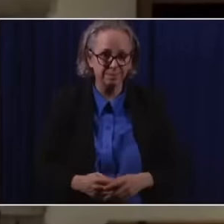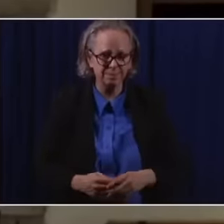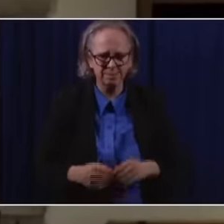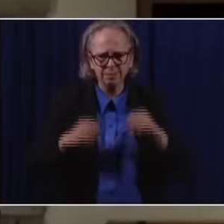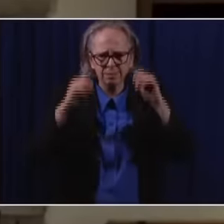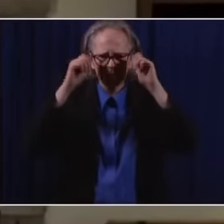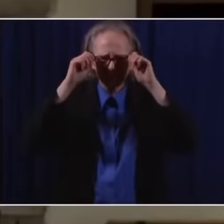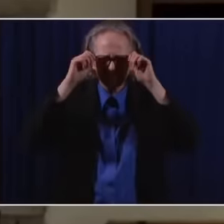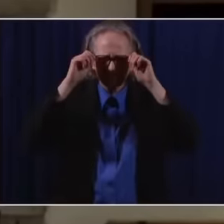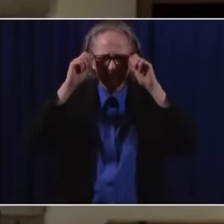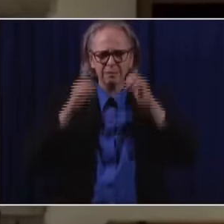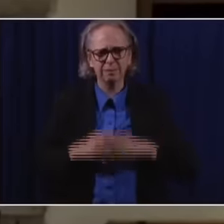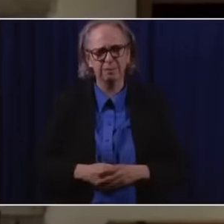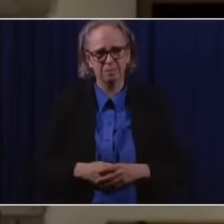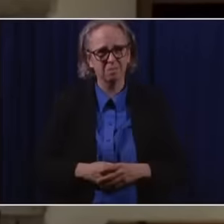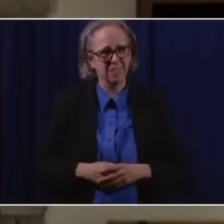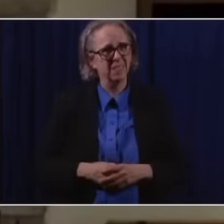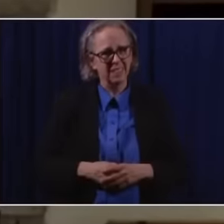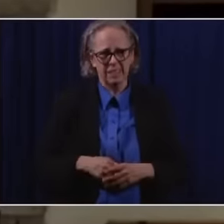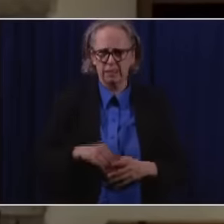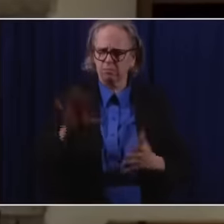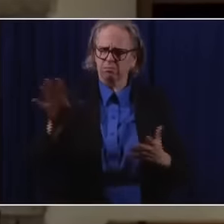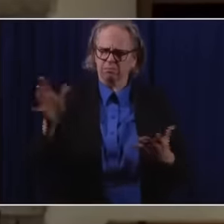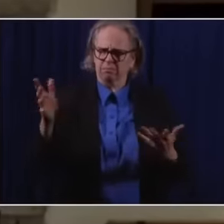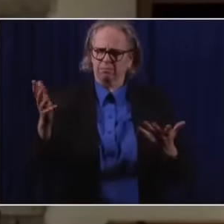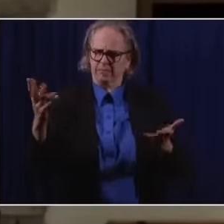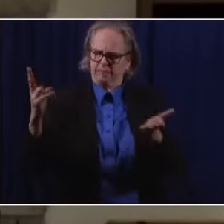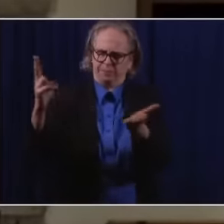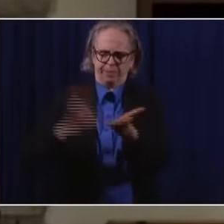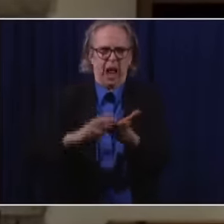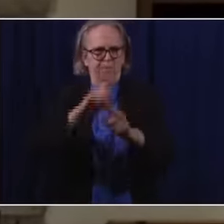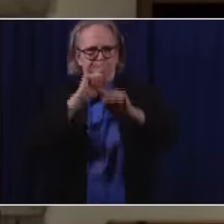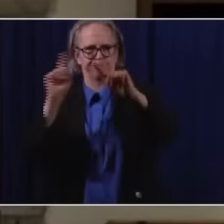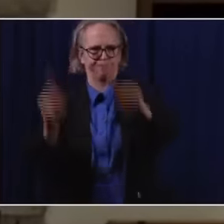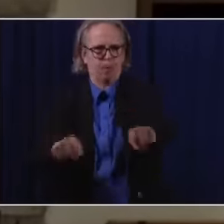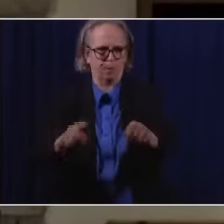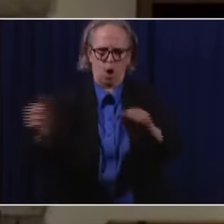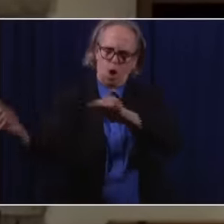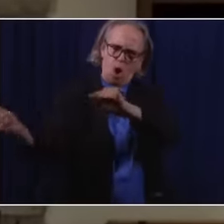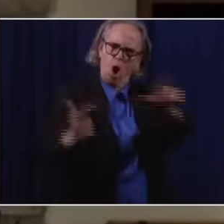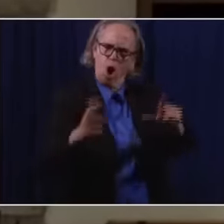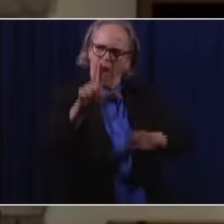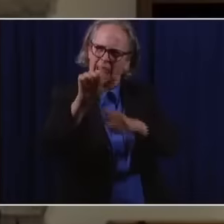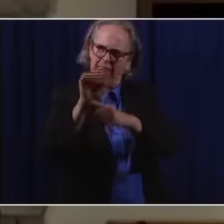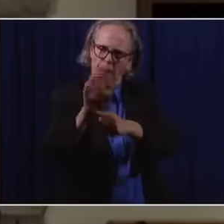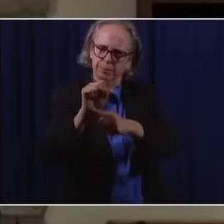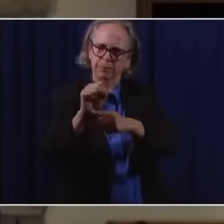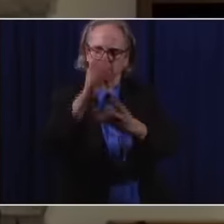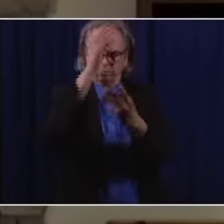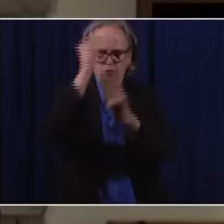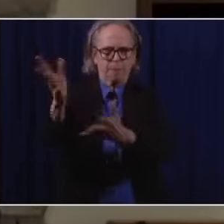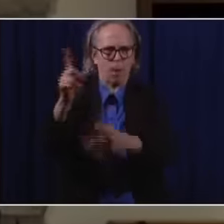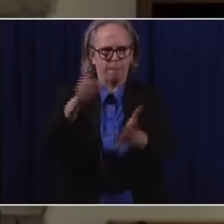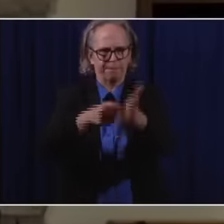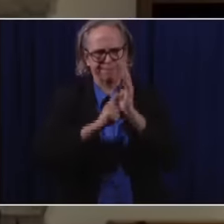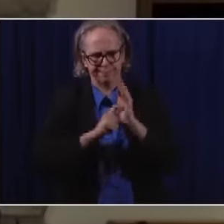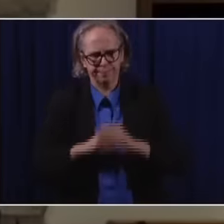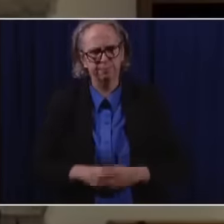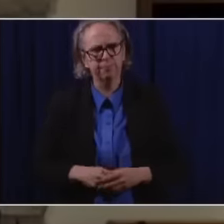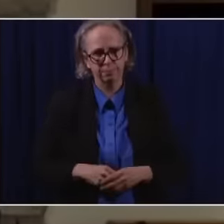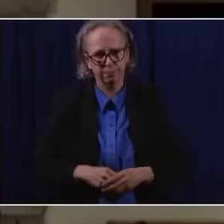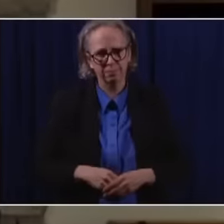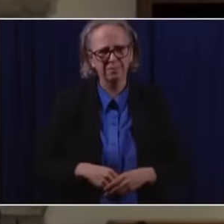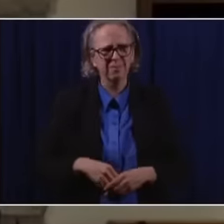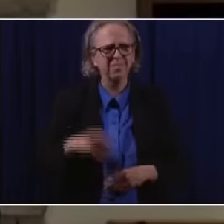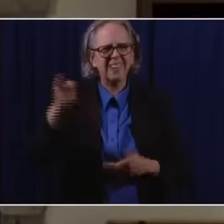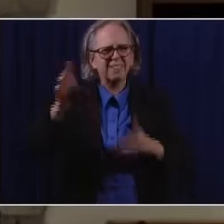we would have issued the order a long time ago. But to get to this point, the Ohio Department of Health developed a technology solution to allow their systems to receive